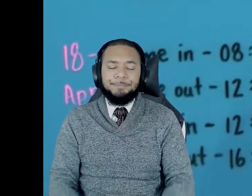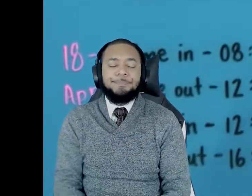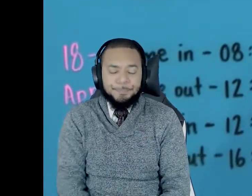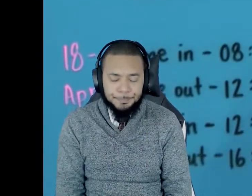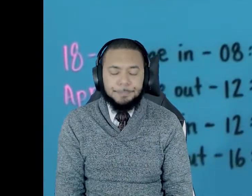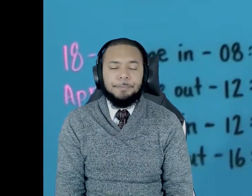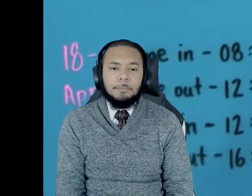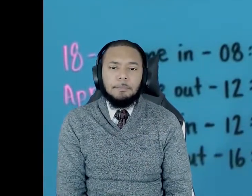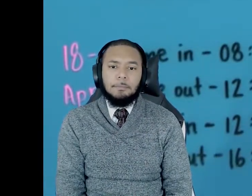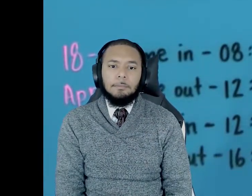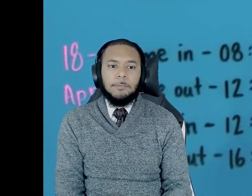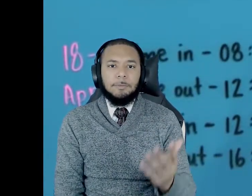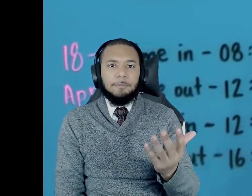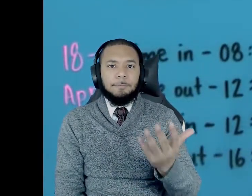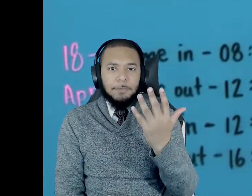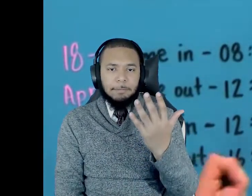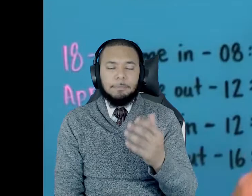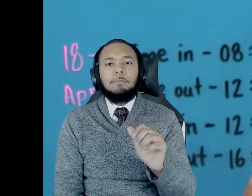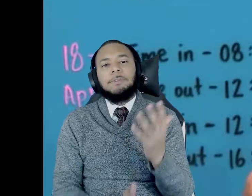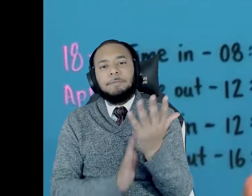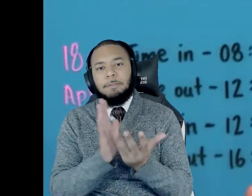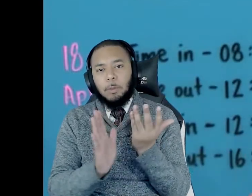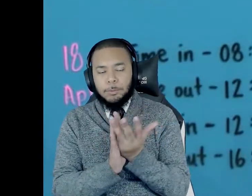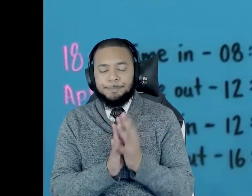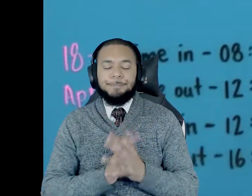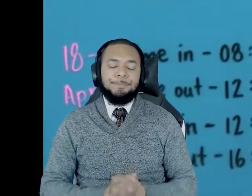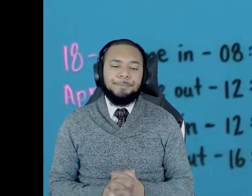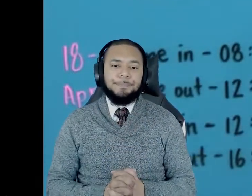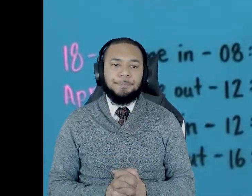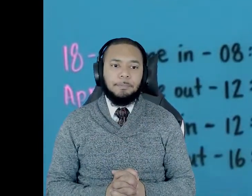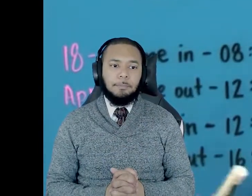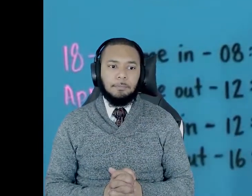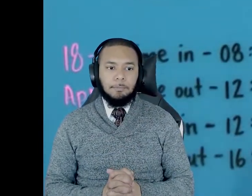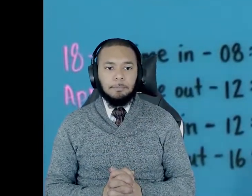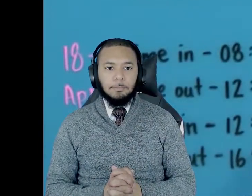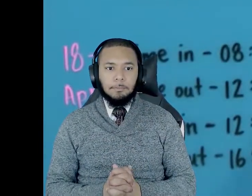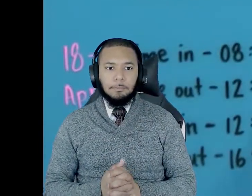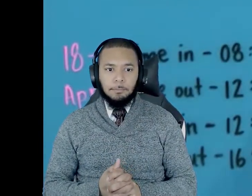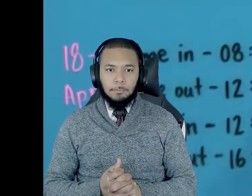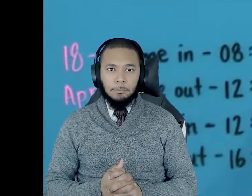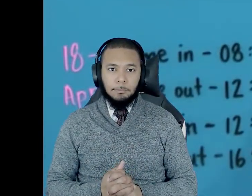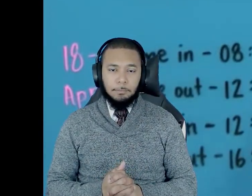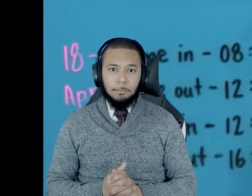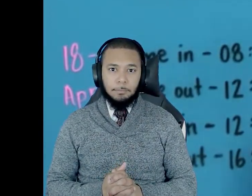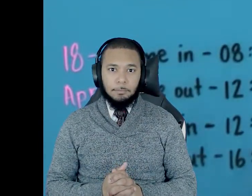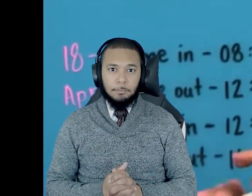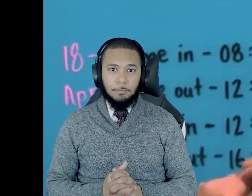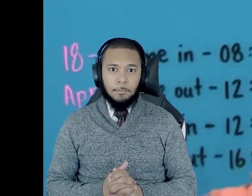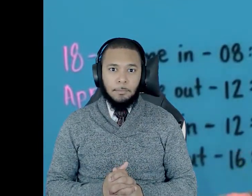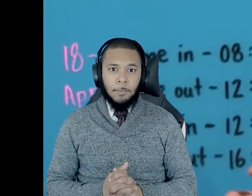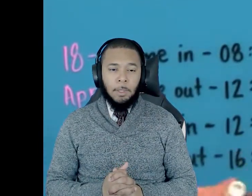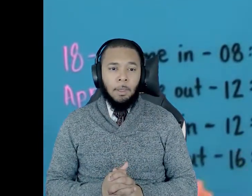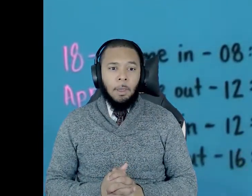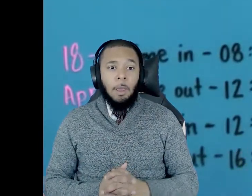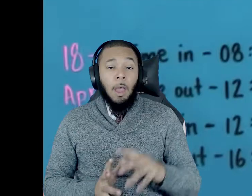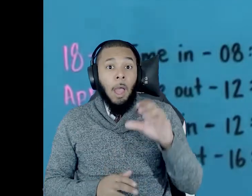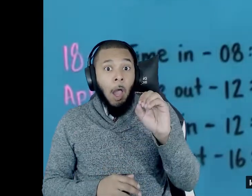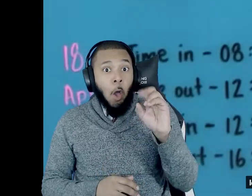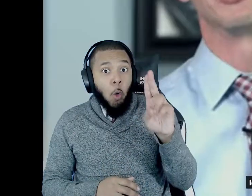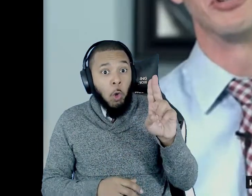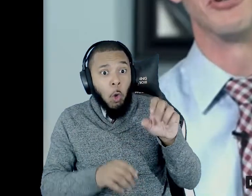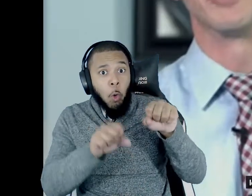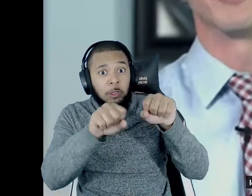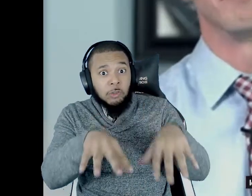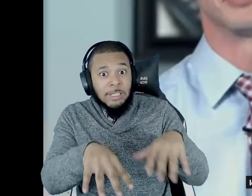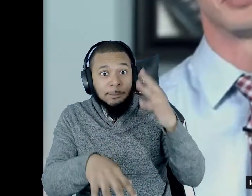5 hours. All right, and I'm leaving off the OU in hours because, as